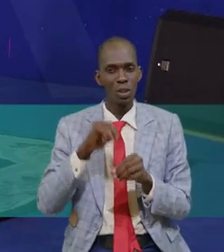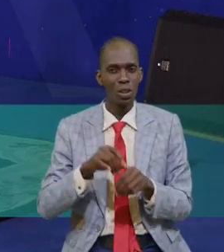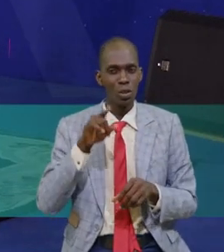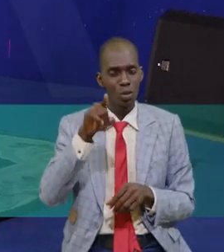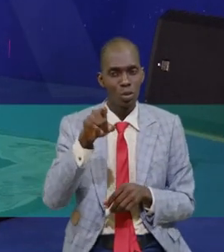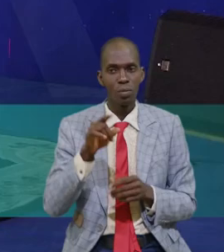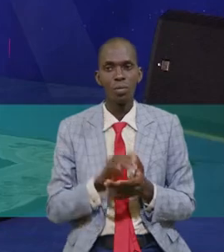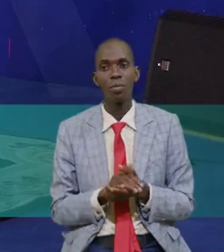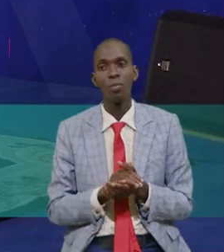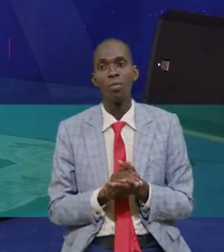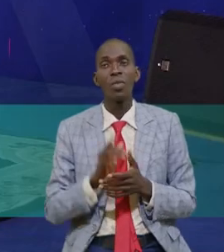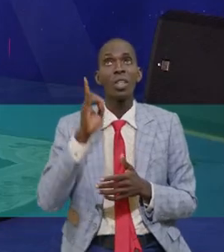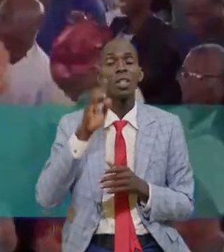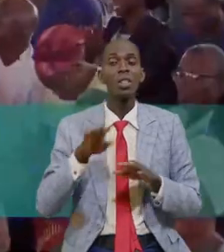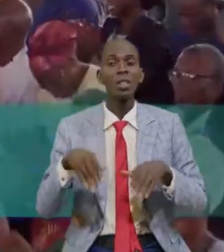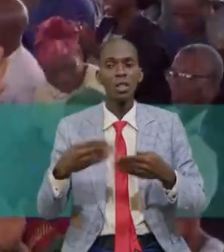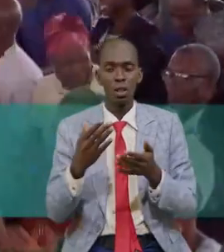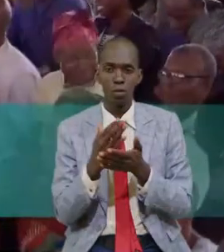He gave some